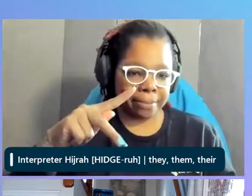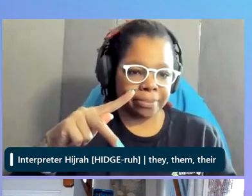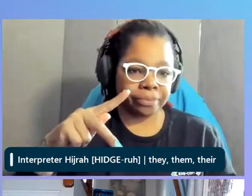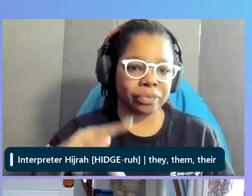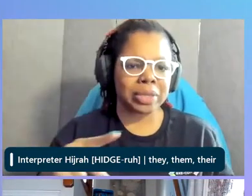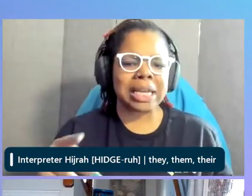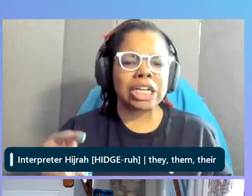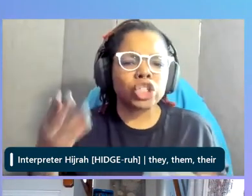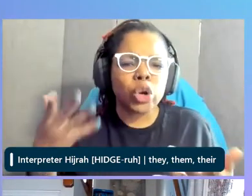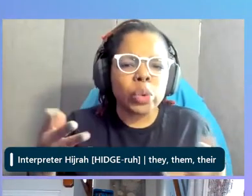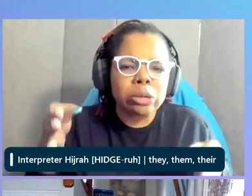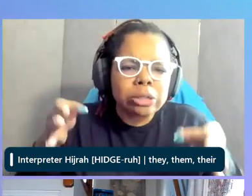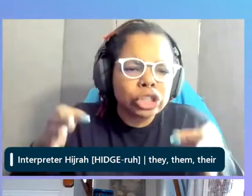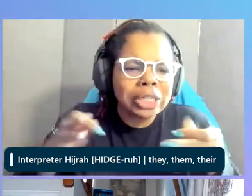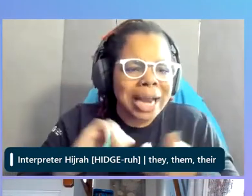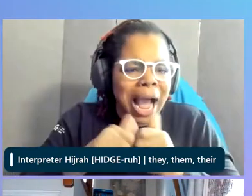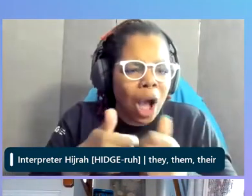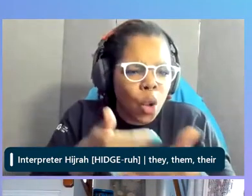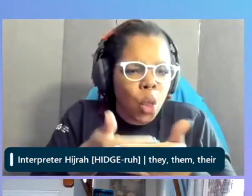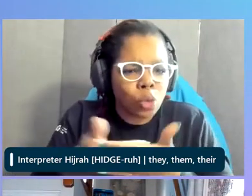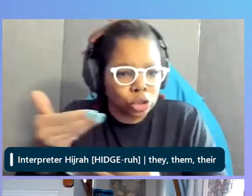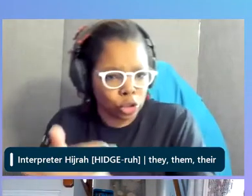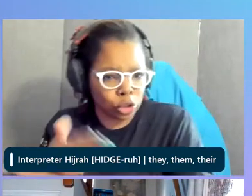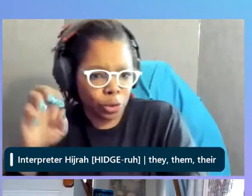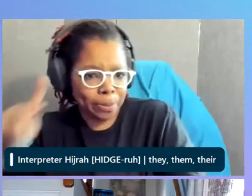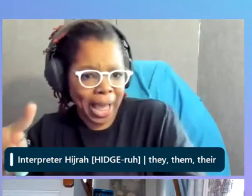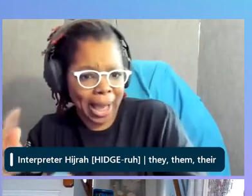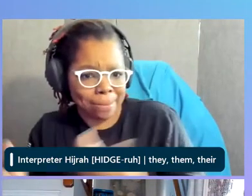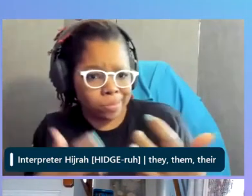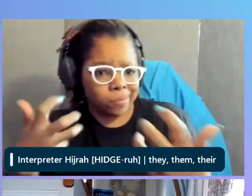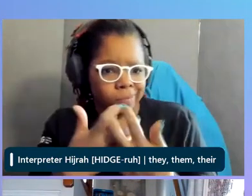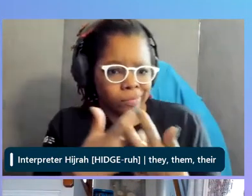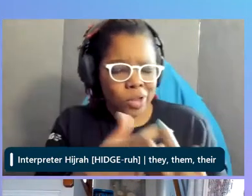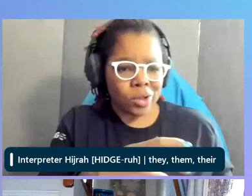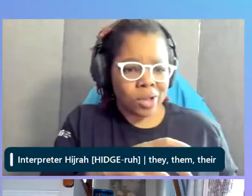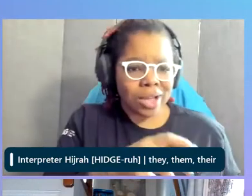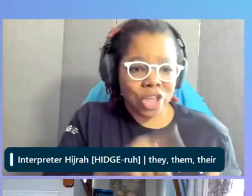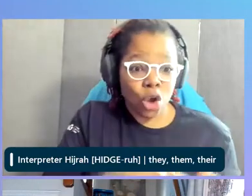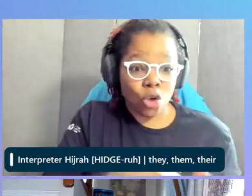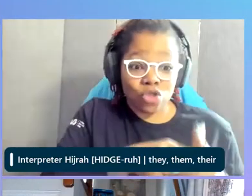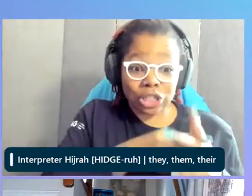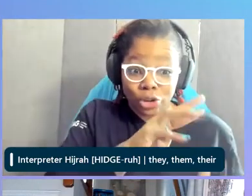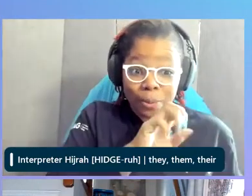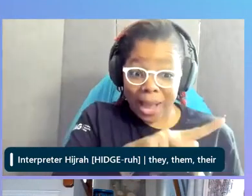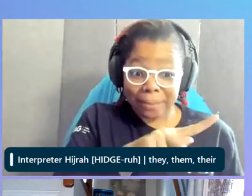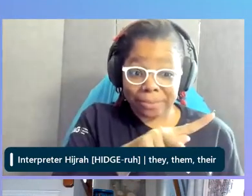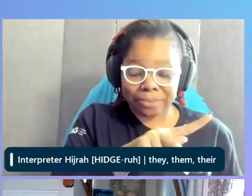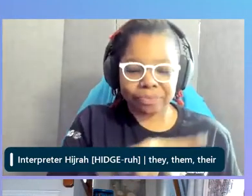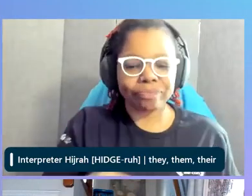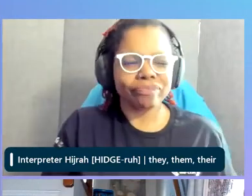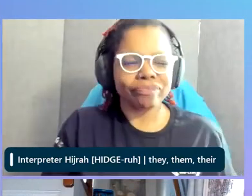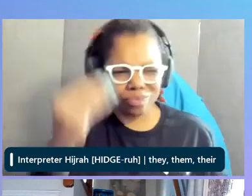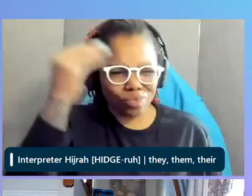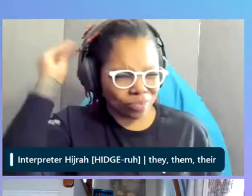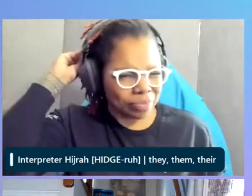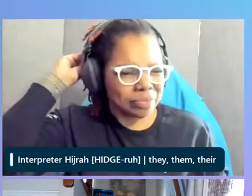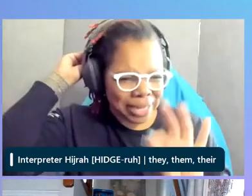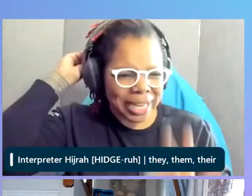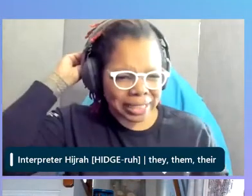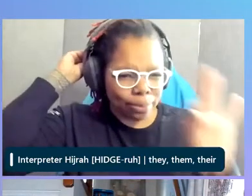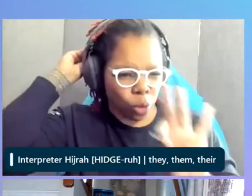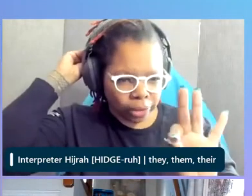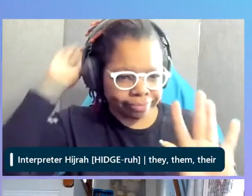how closely that new map matched the original aerial map, right? Now keep that in mind because it's very